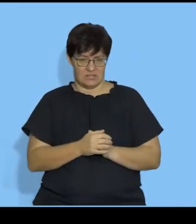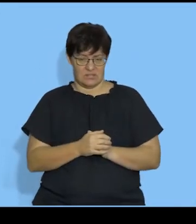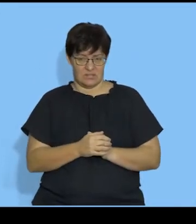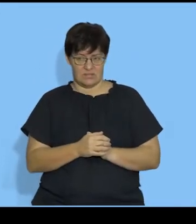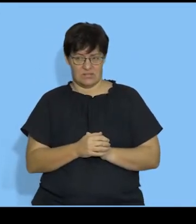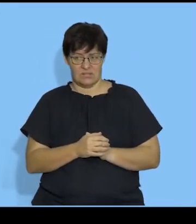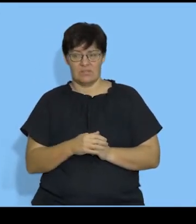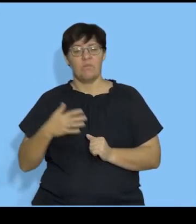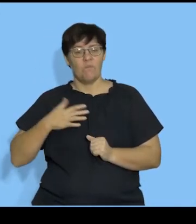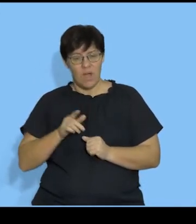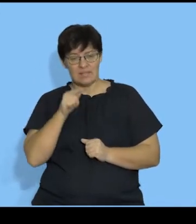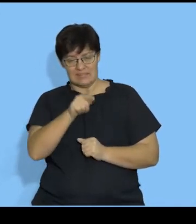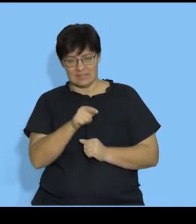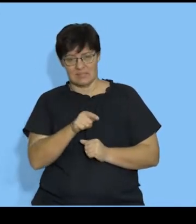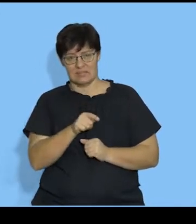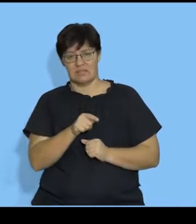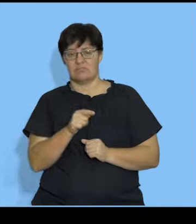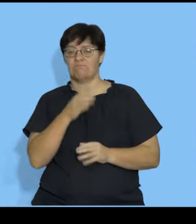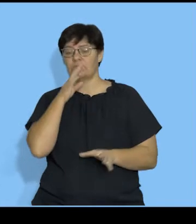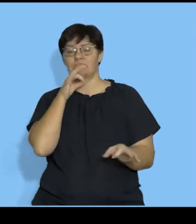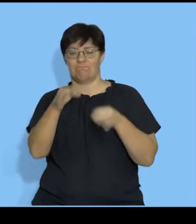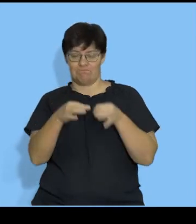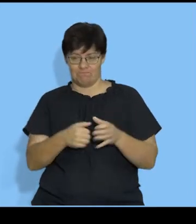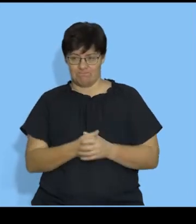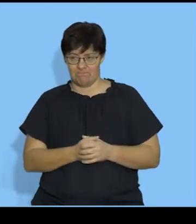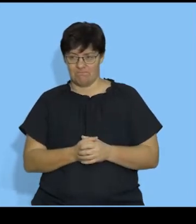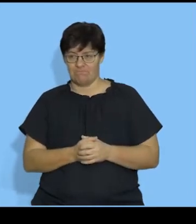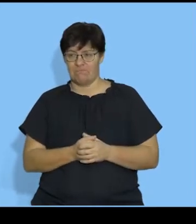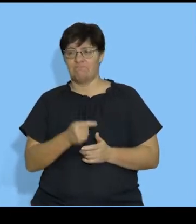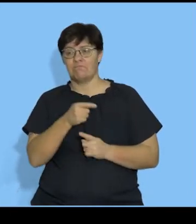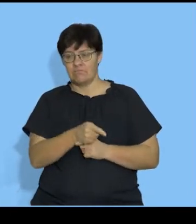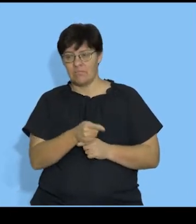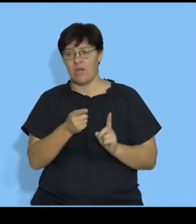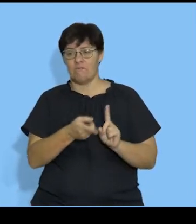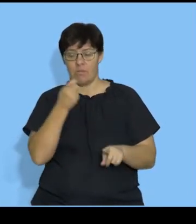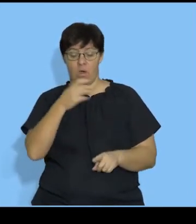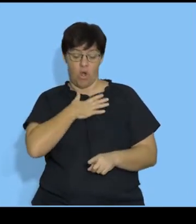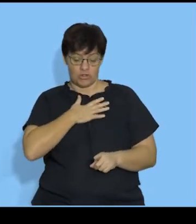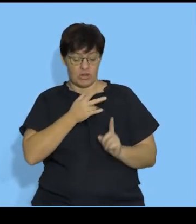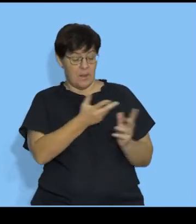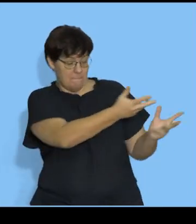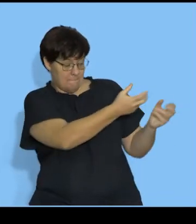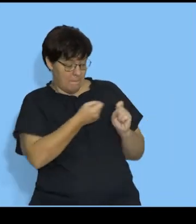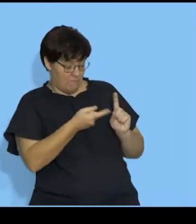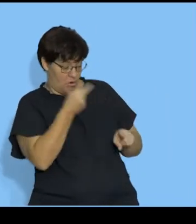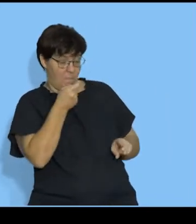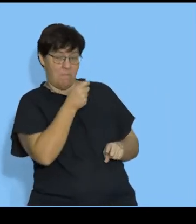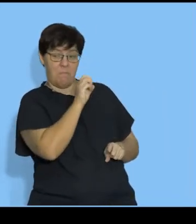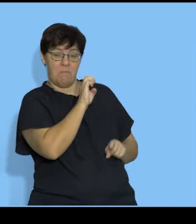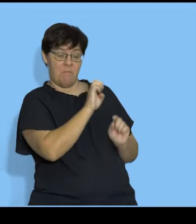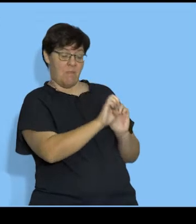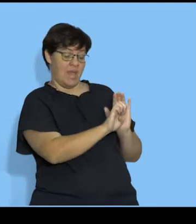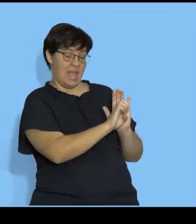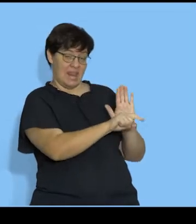want to put across. Okay, so oxygen takes electrons from magnesium. So the magnesium